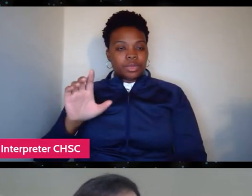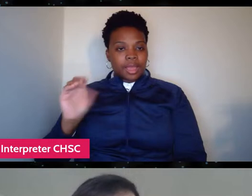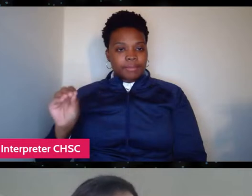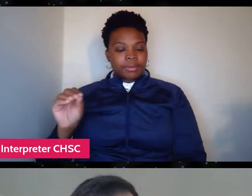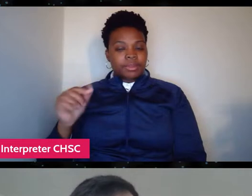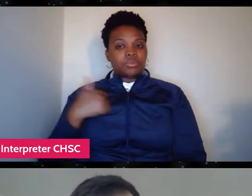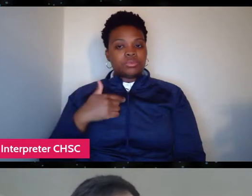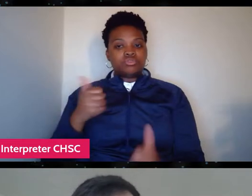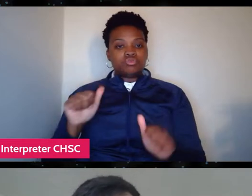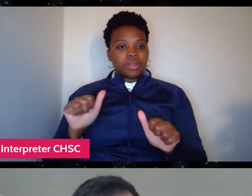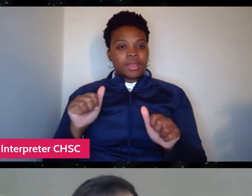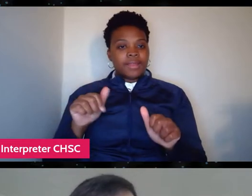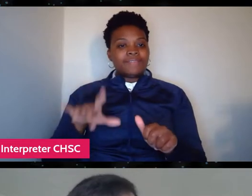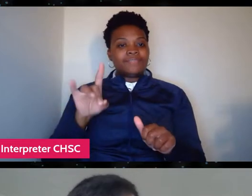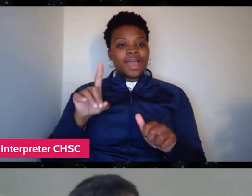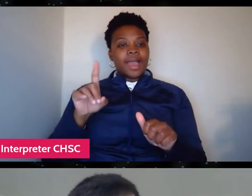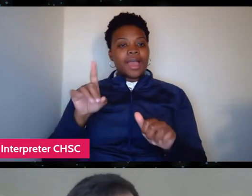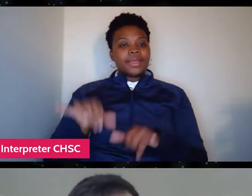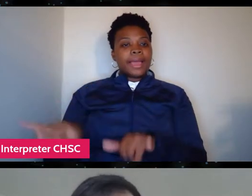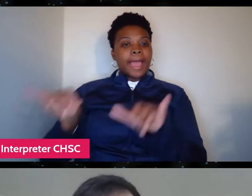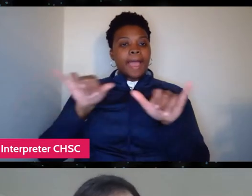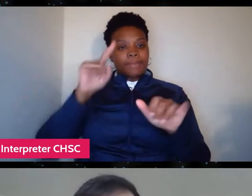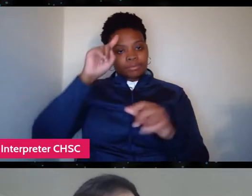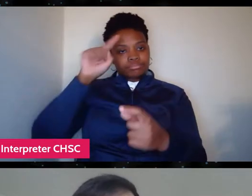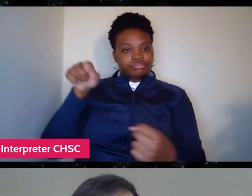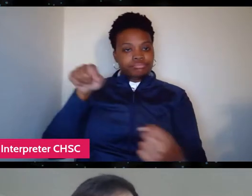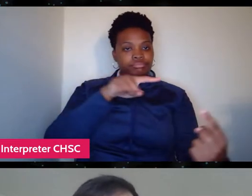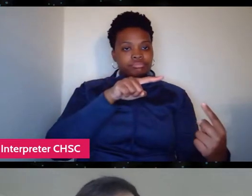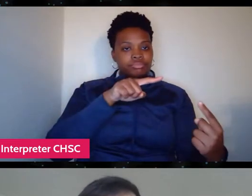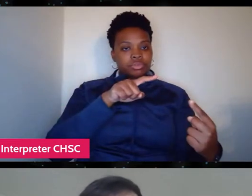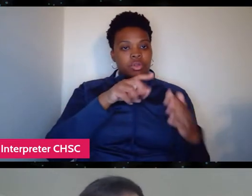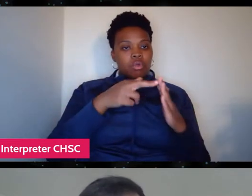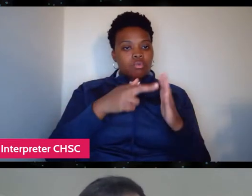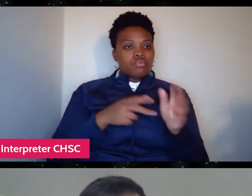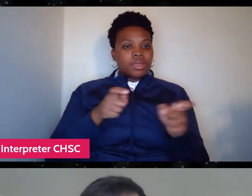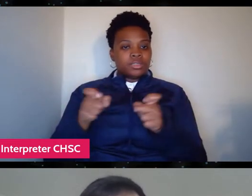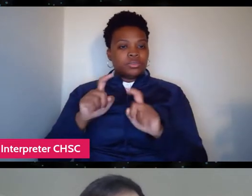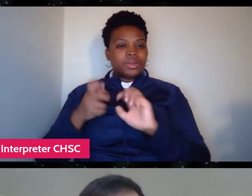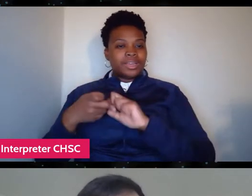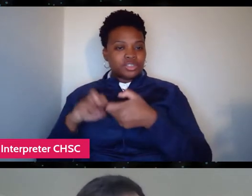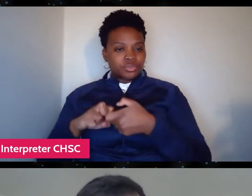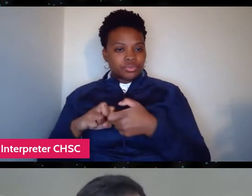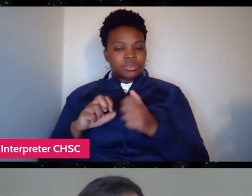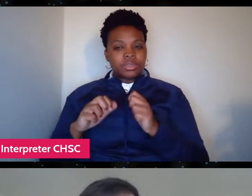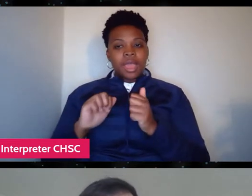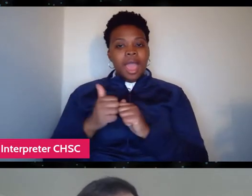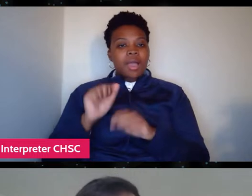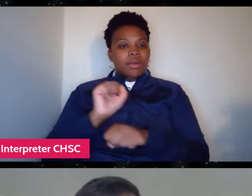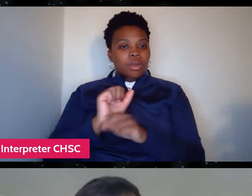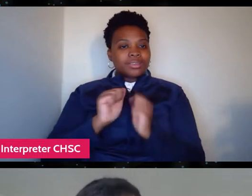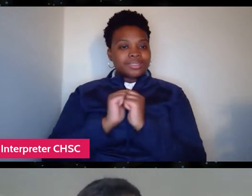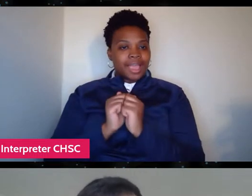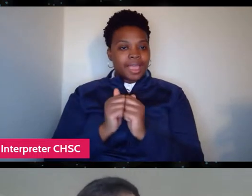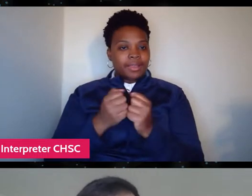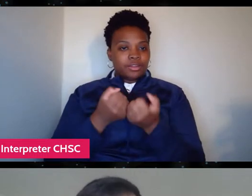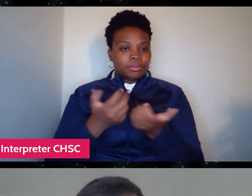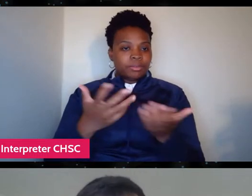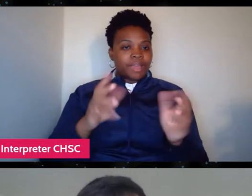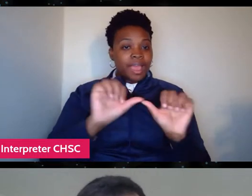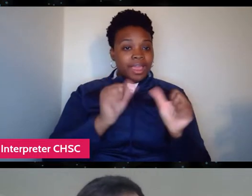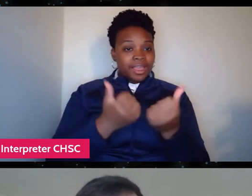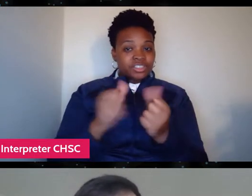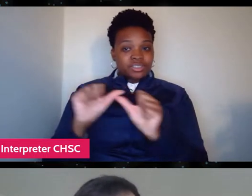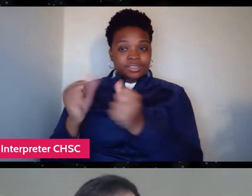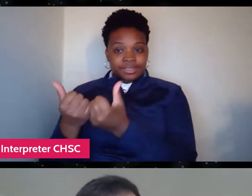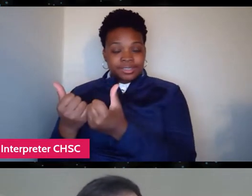can find common ground on regulatory issues. How can we work together to provide, again, the agencies that will be